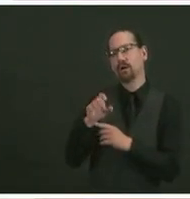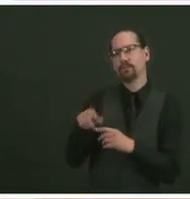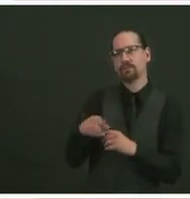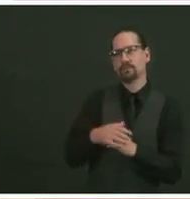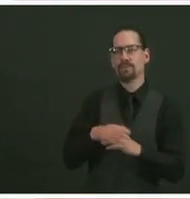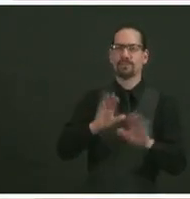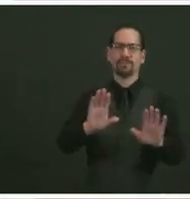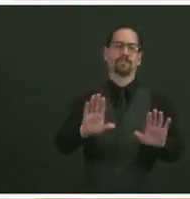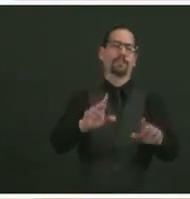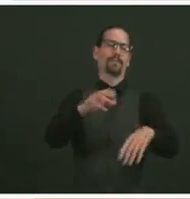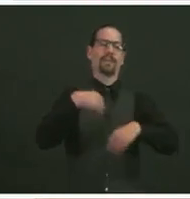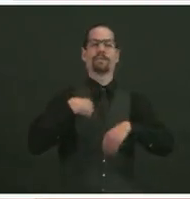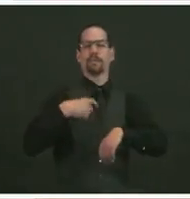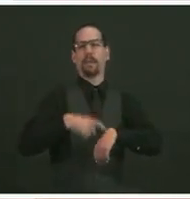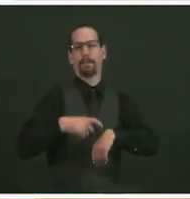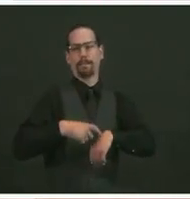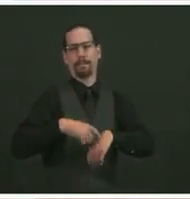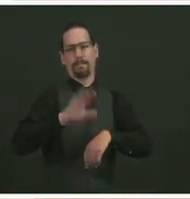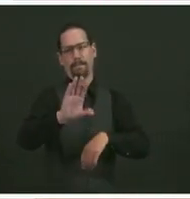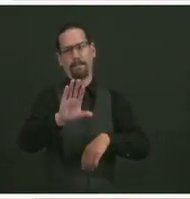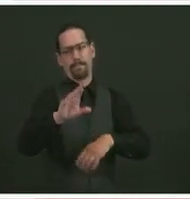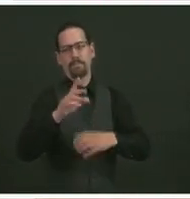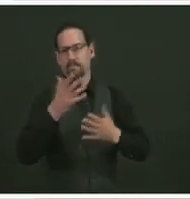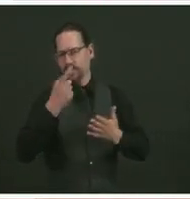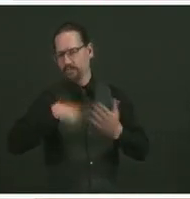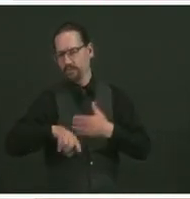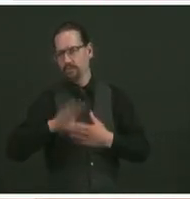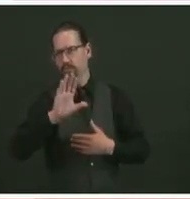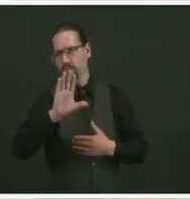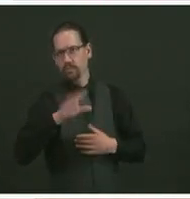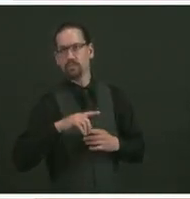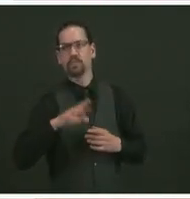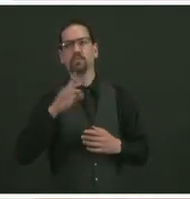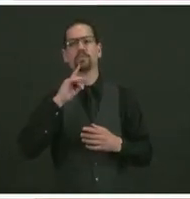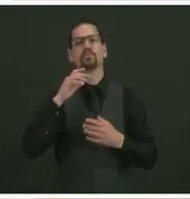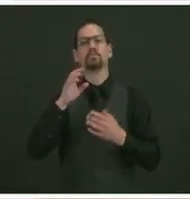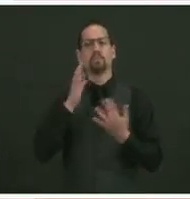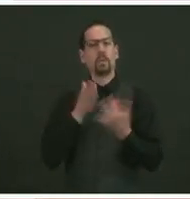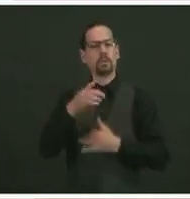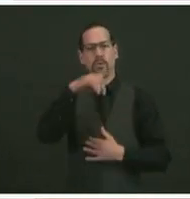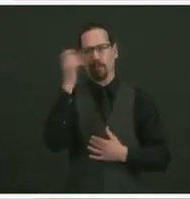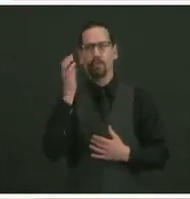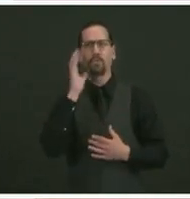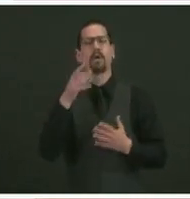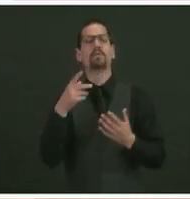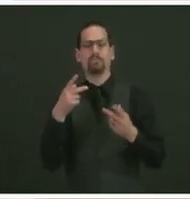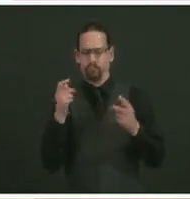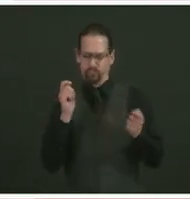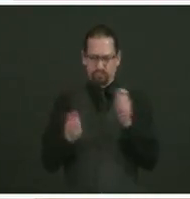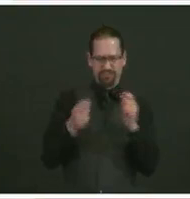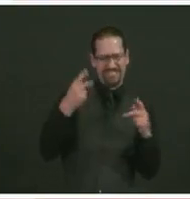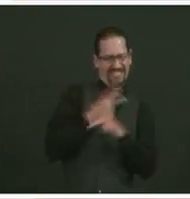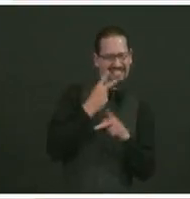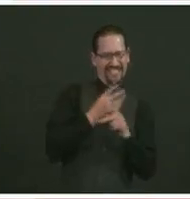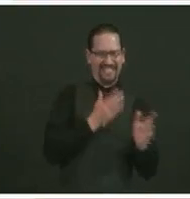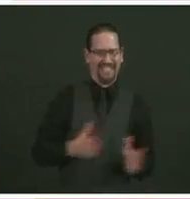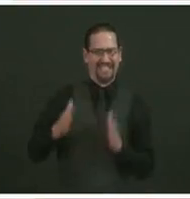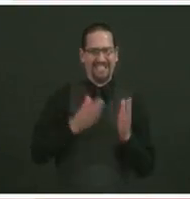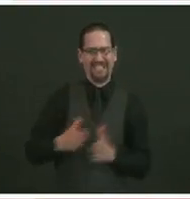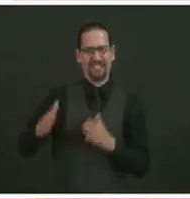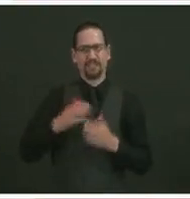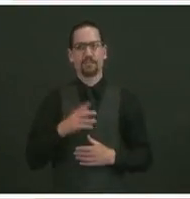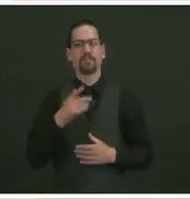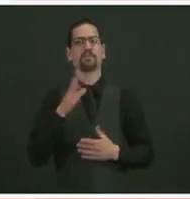and actually we're going to be working throughout the summer to figure it out. I think there are certain things we do know, like when I was saying earlier